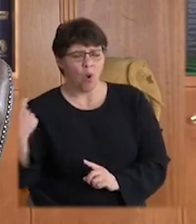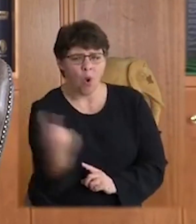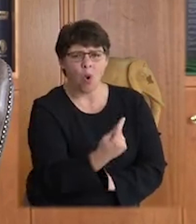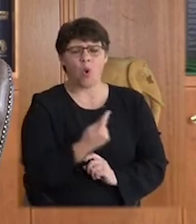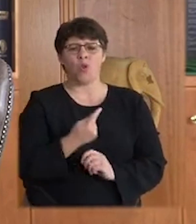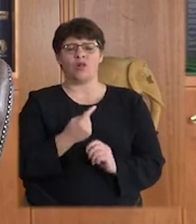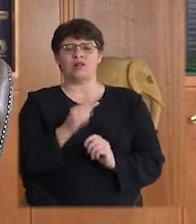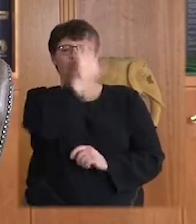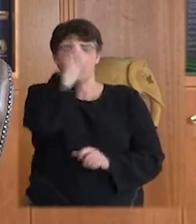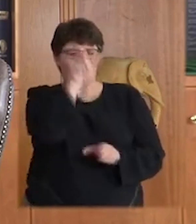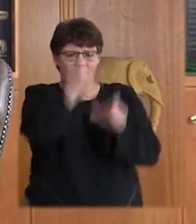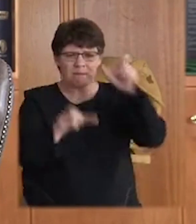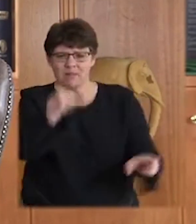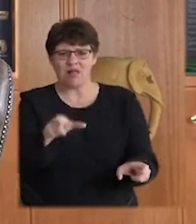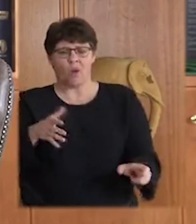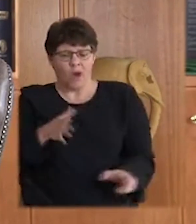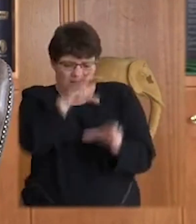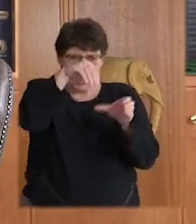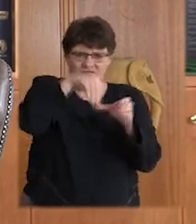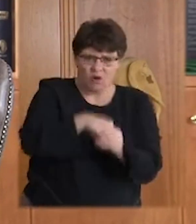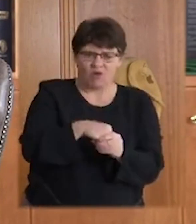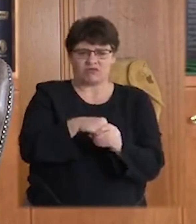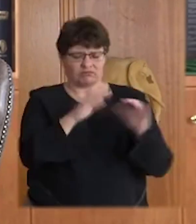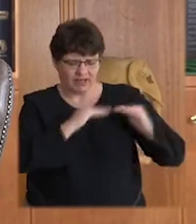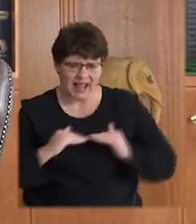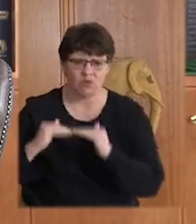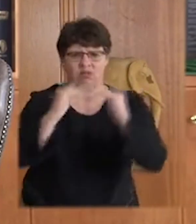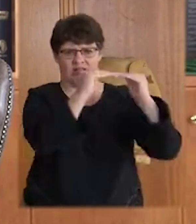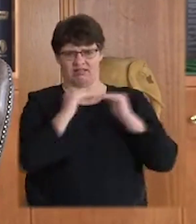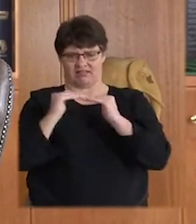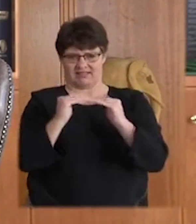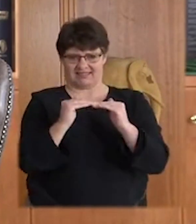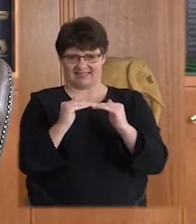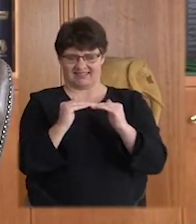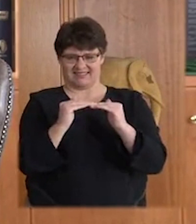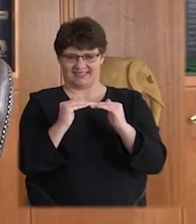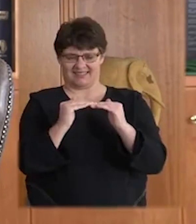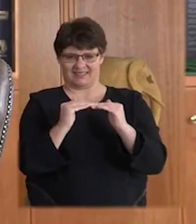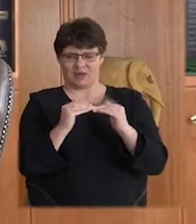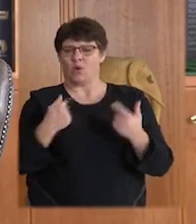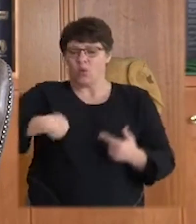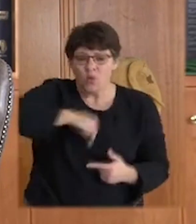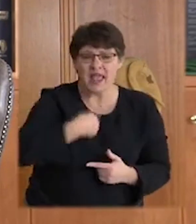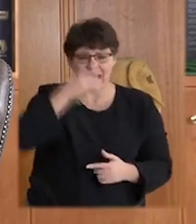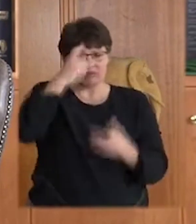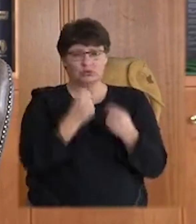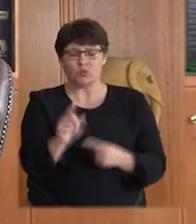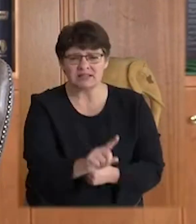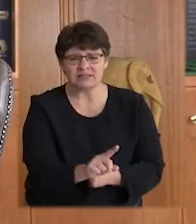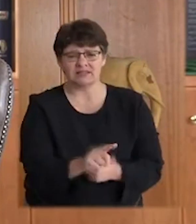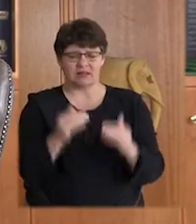Africans have a part. We have been building homes,